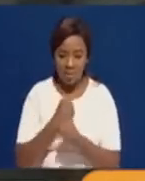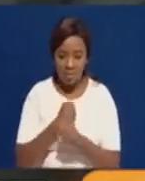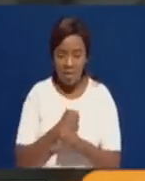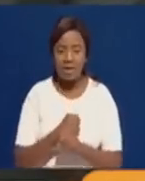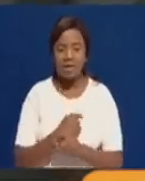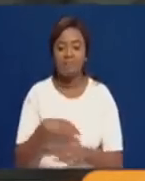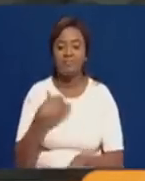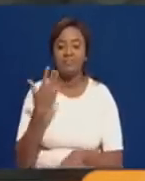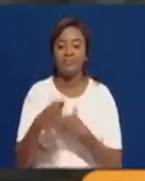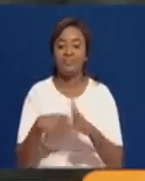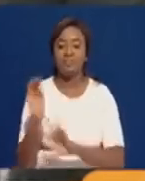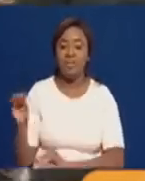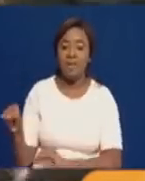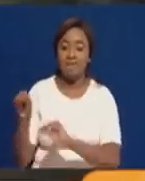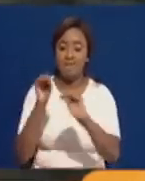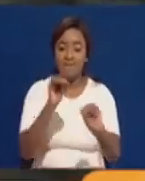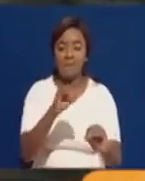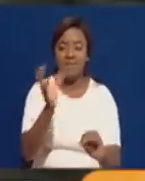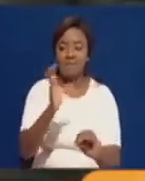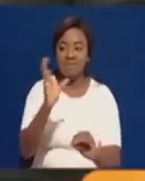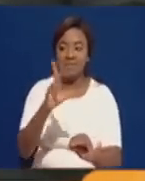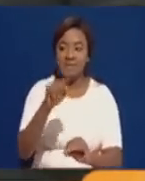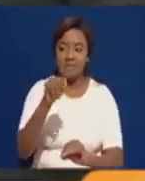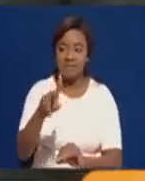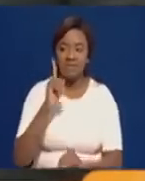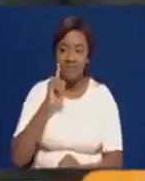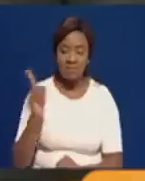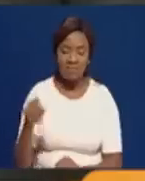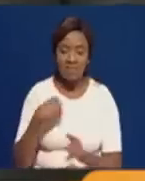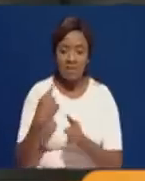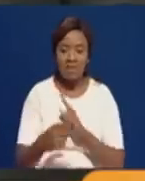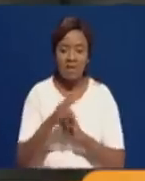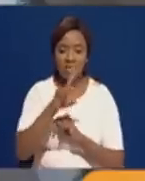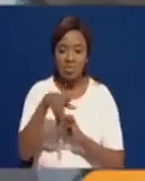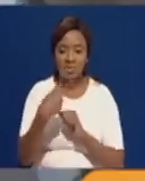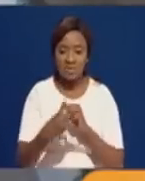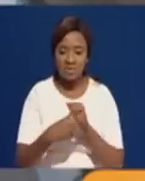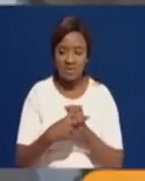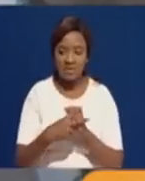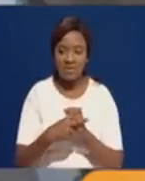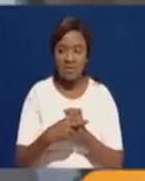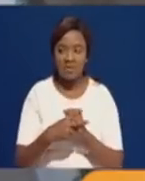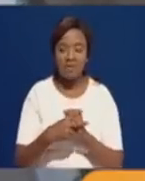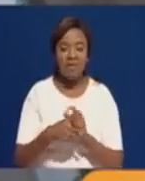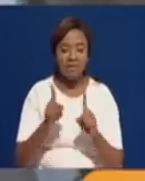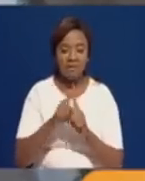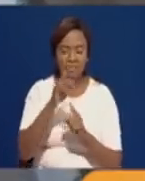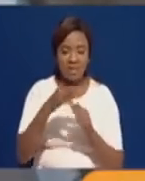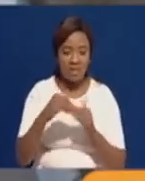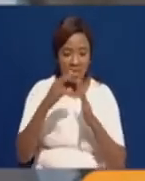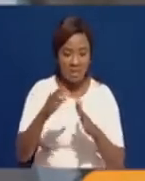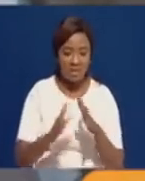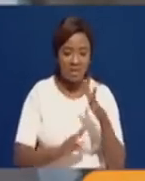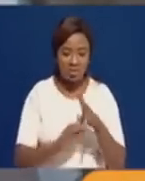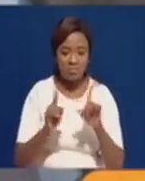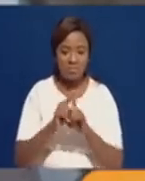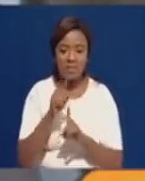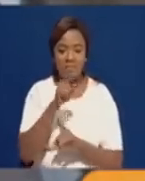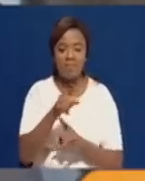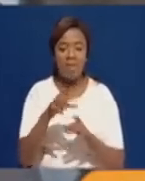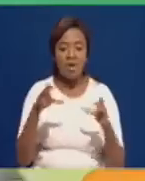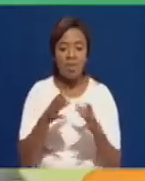am Catherine Kasavuli. Before joining Royal Media Services in 2007, serving both as a head of anchors and the company's corporate